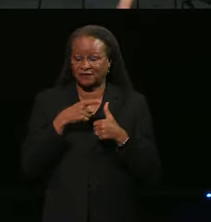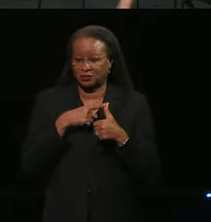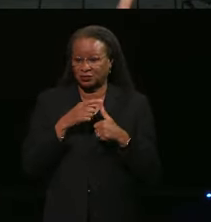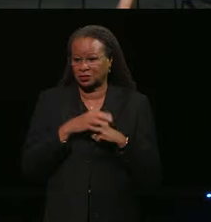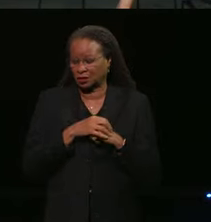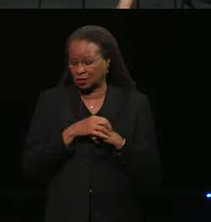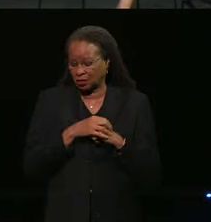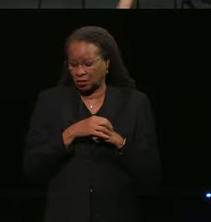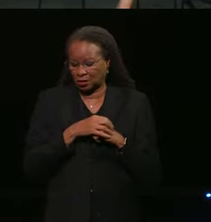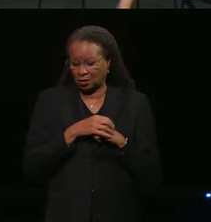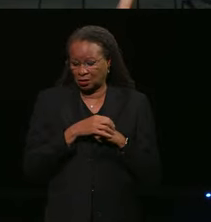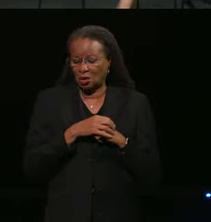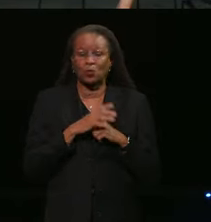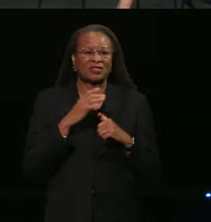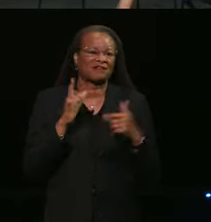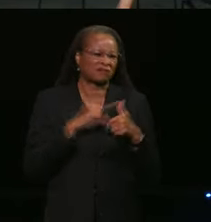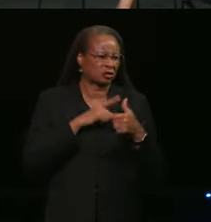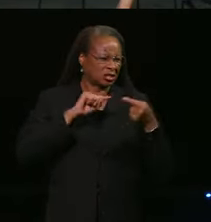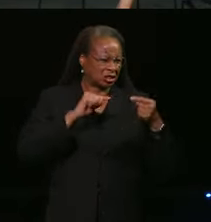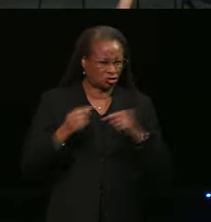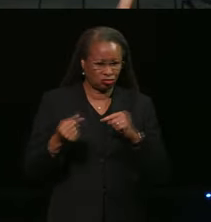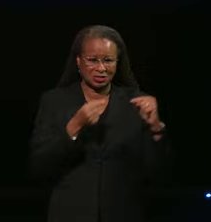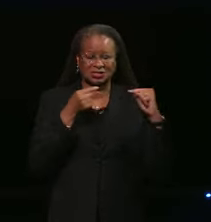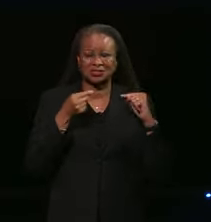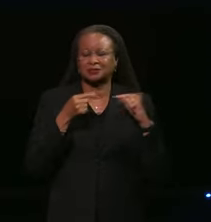they had the injuries, like right.